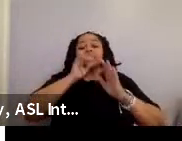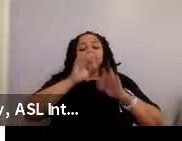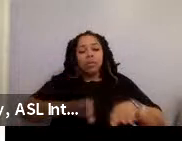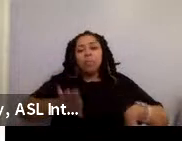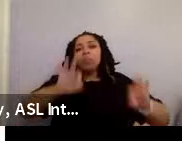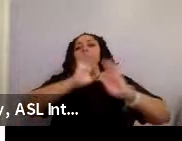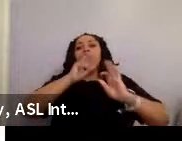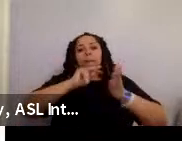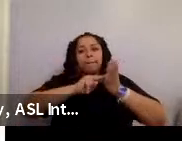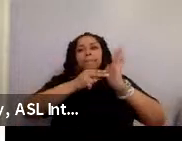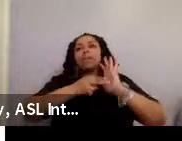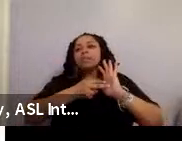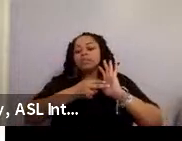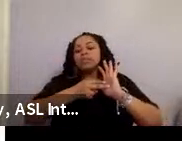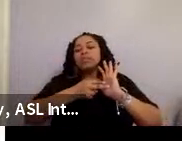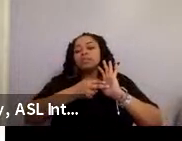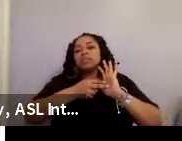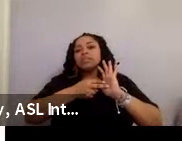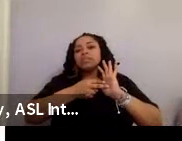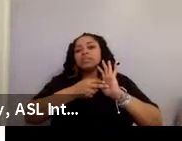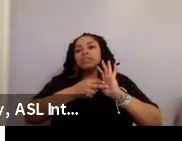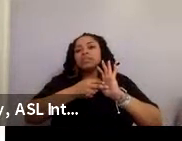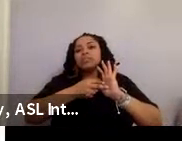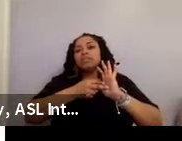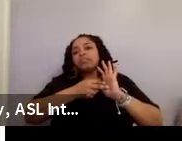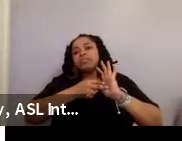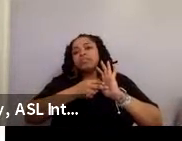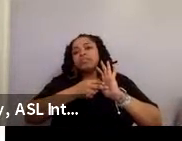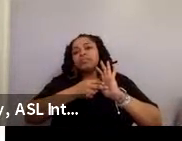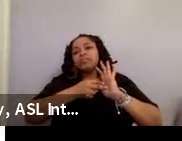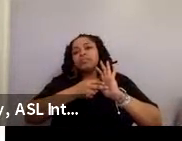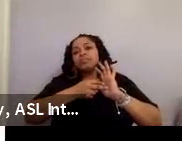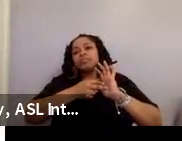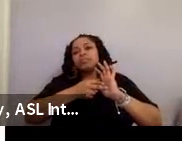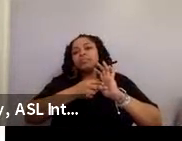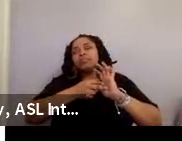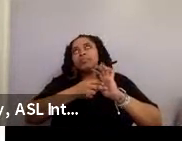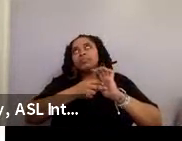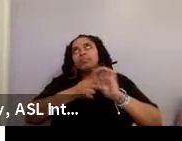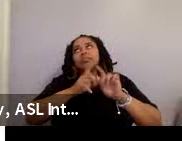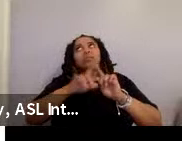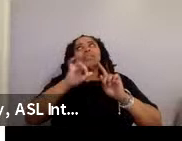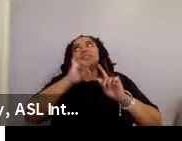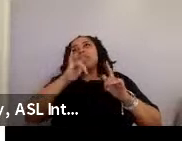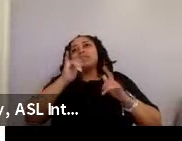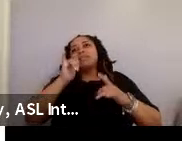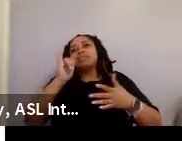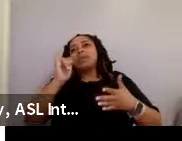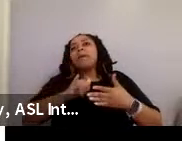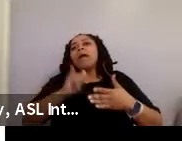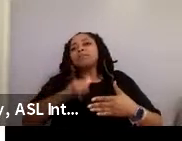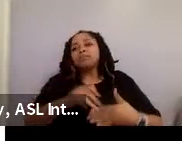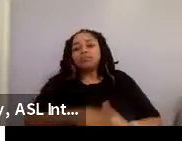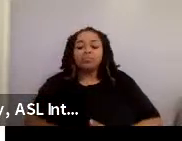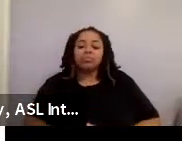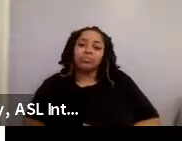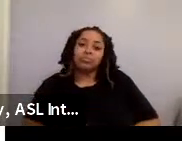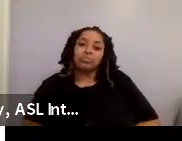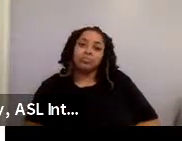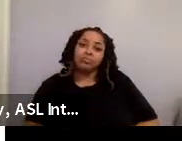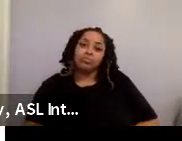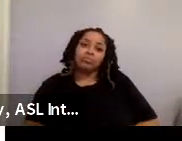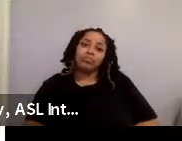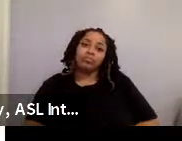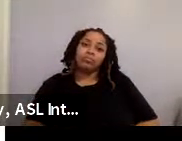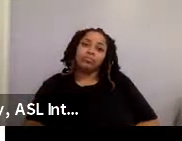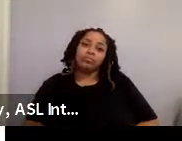and meaningful, and but it's not impossible is the main thing. Descriptive identification. I've